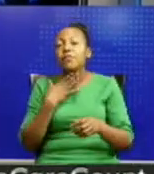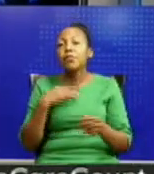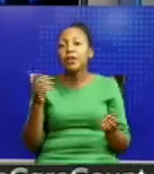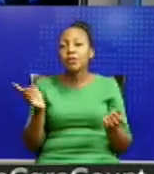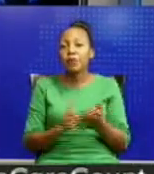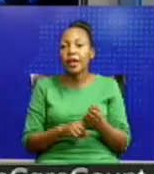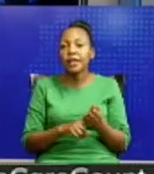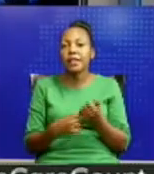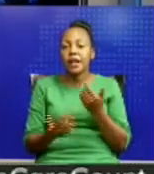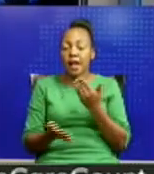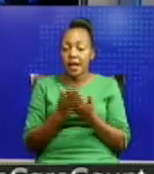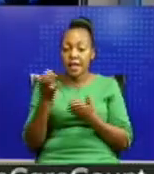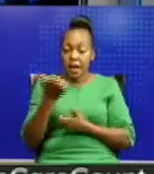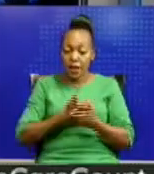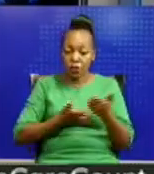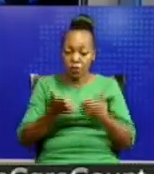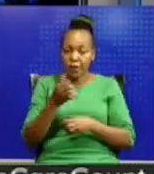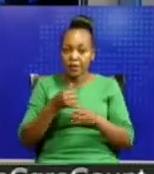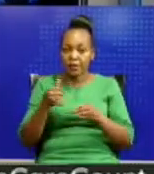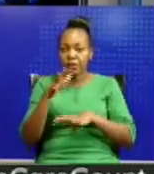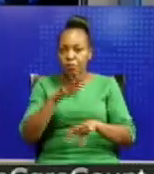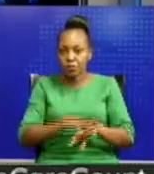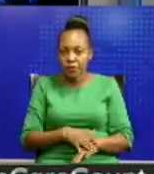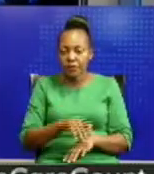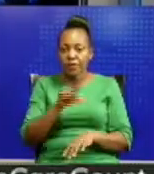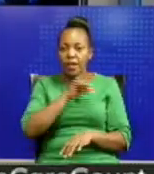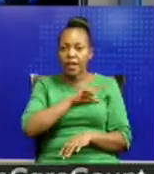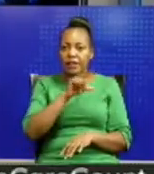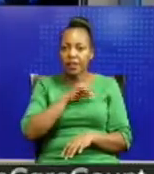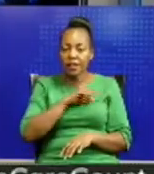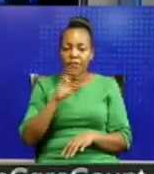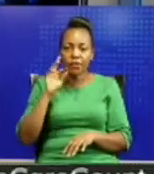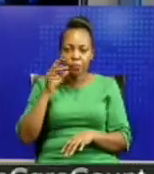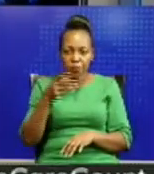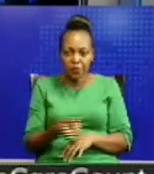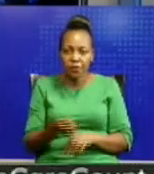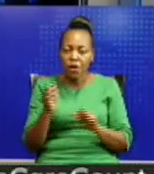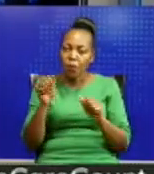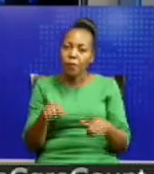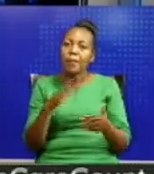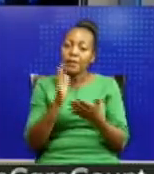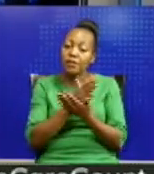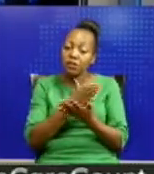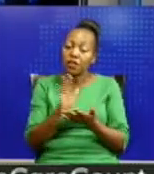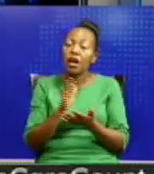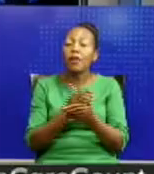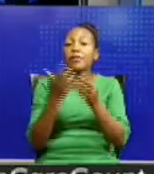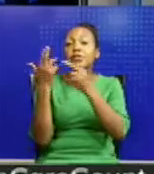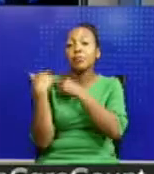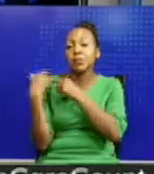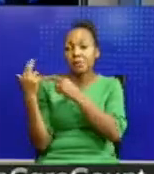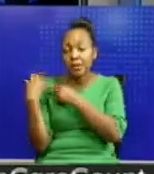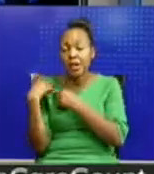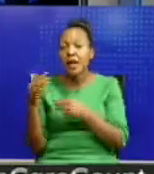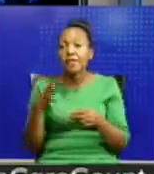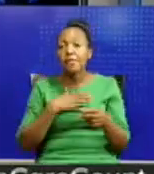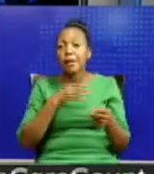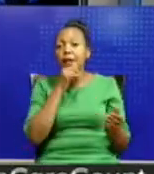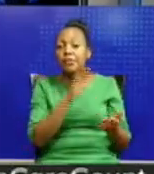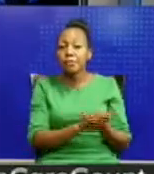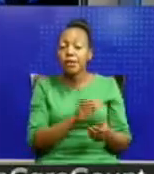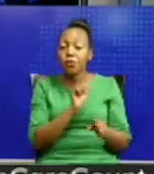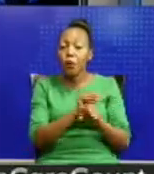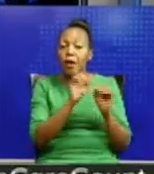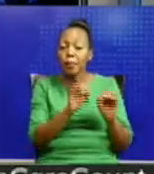care economy that is inclusive, that is gender responsive, we need to divide roles. If my husband is